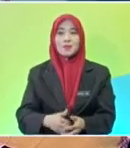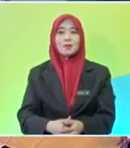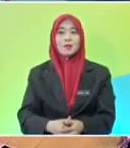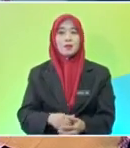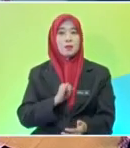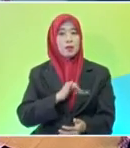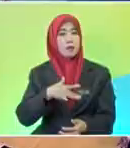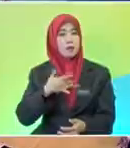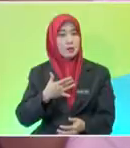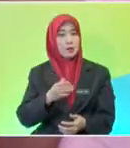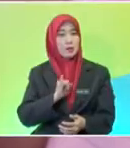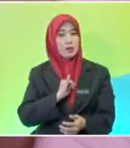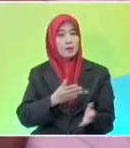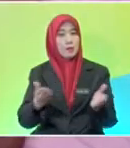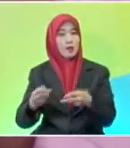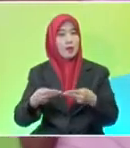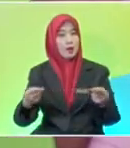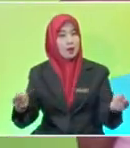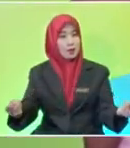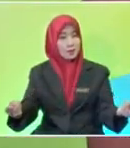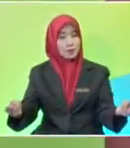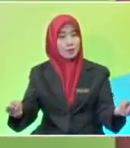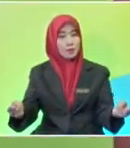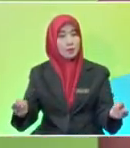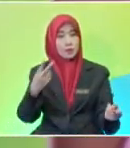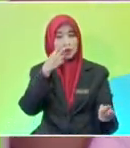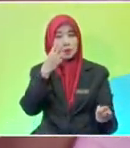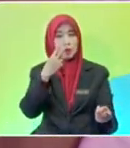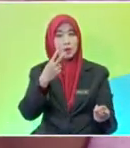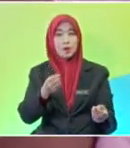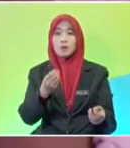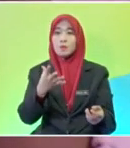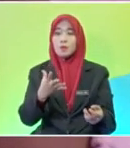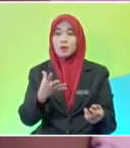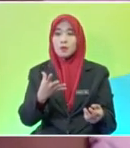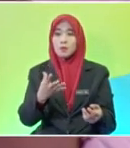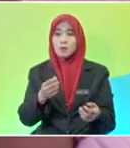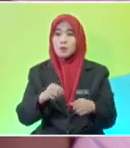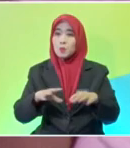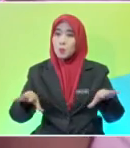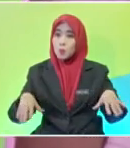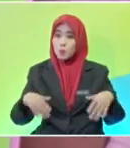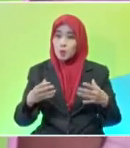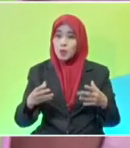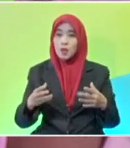think I have to give you a reward. Let me see how many clutter food you managed to do the in a given time. The first one, I did